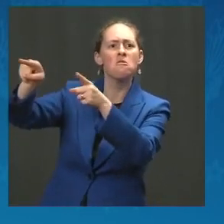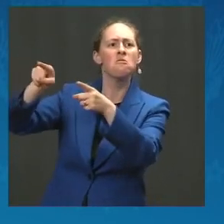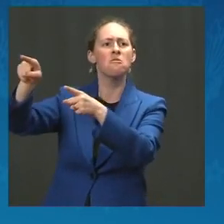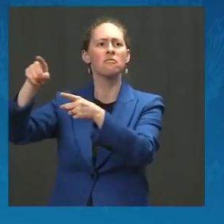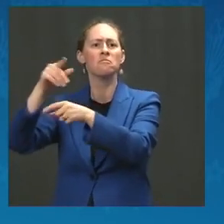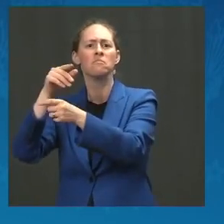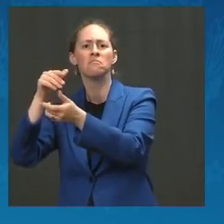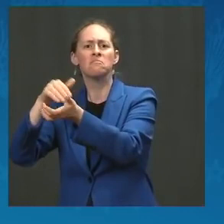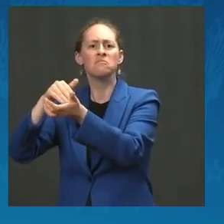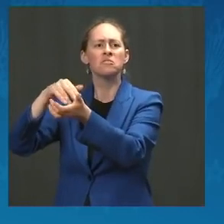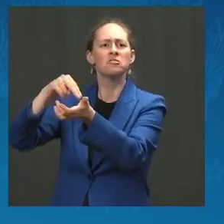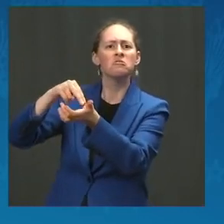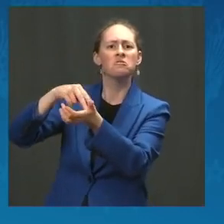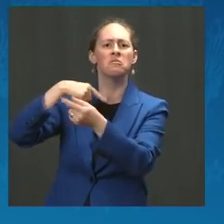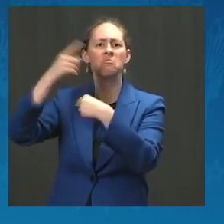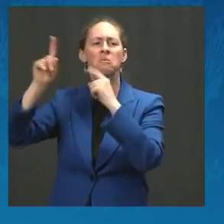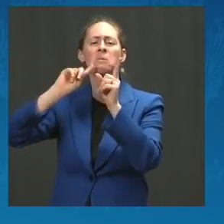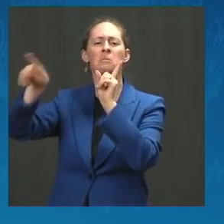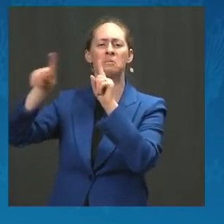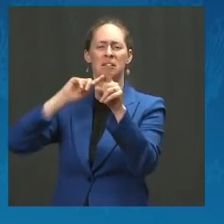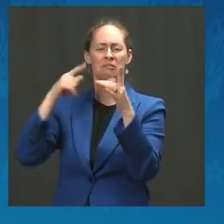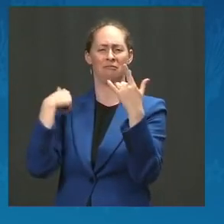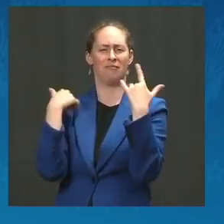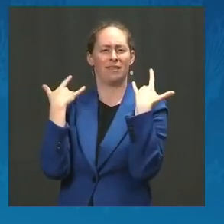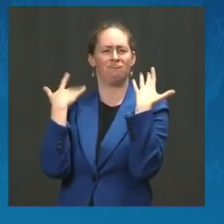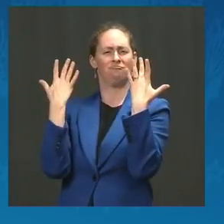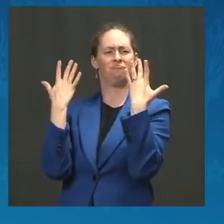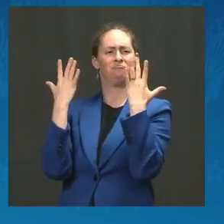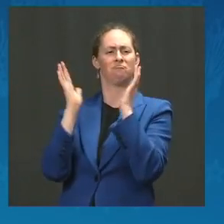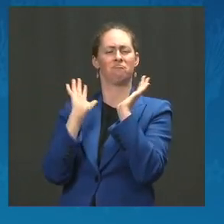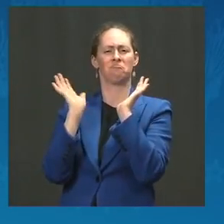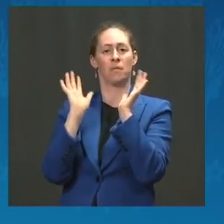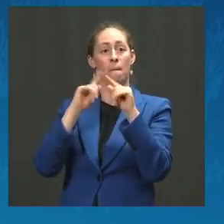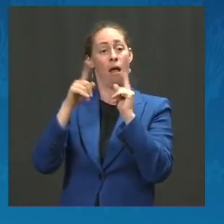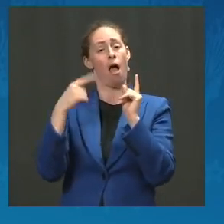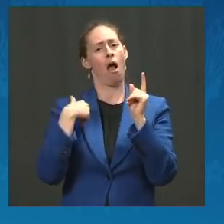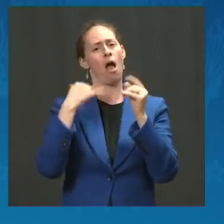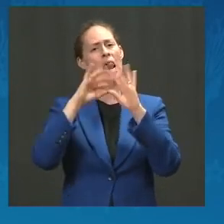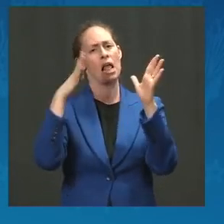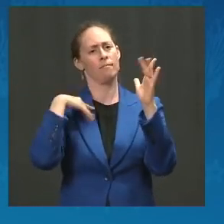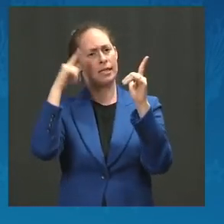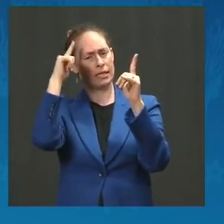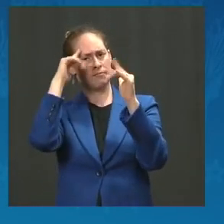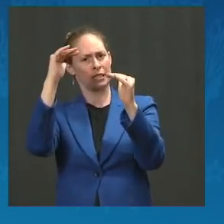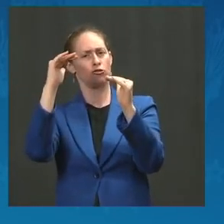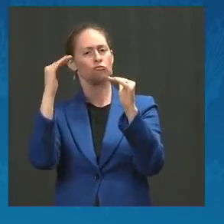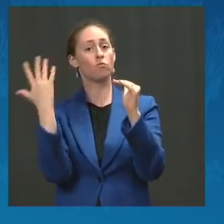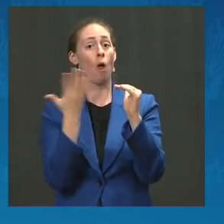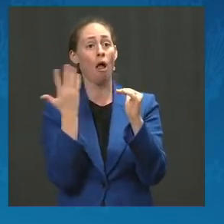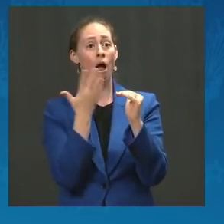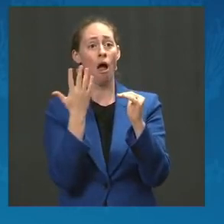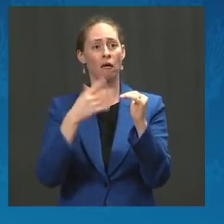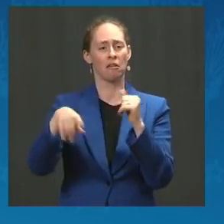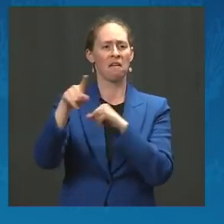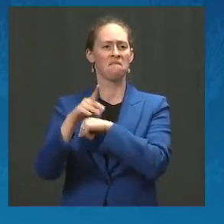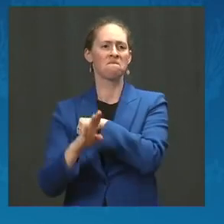should say and do. But my expectation is they're going to reach that conclusion in the early fall. Thank you very much. Mr.